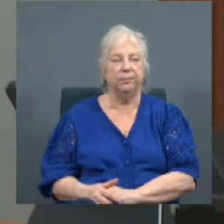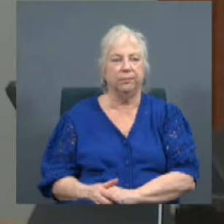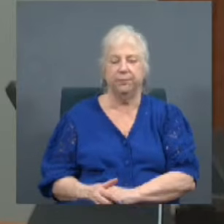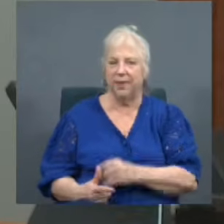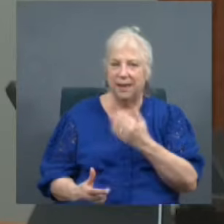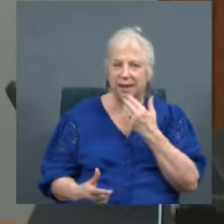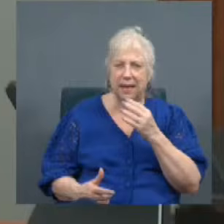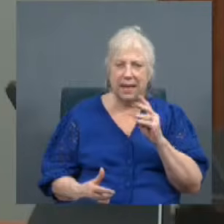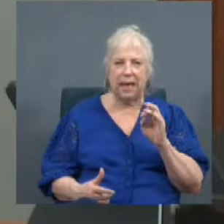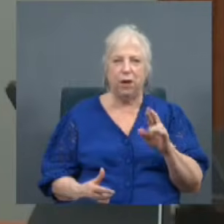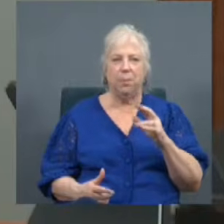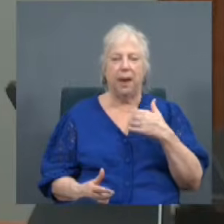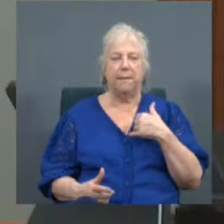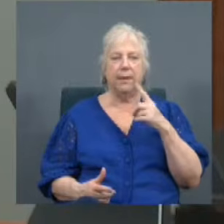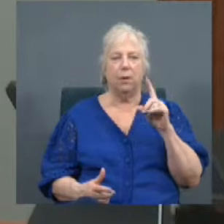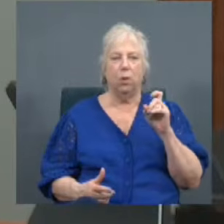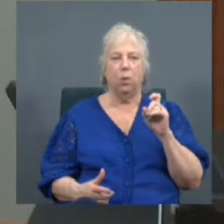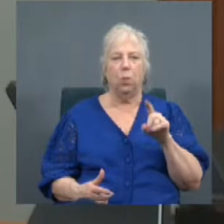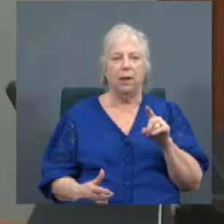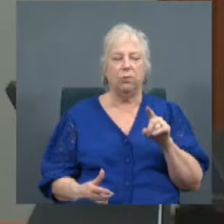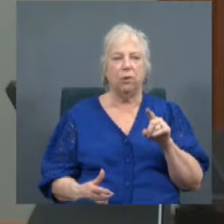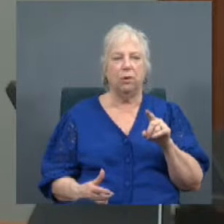Thank you, Mayor. I had a question on